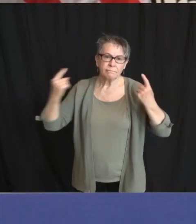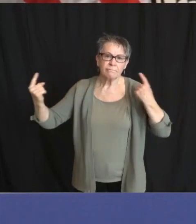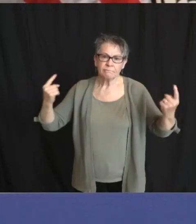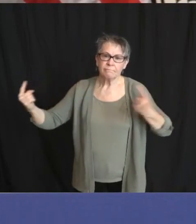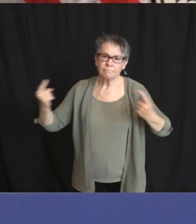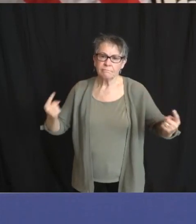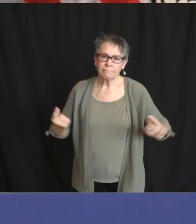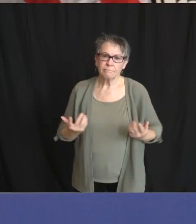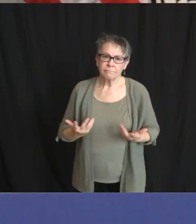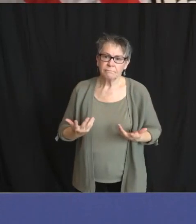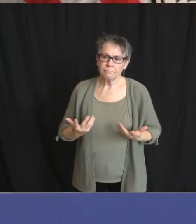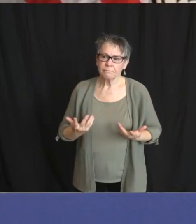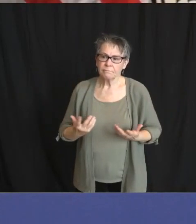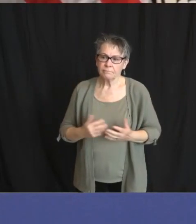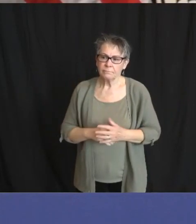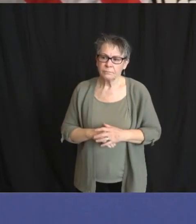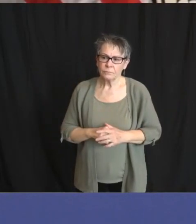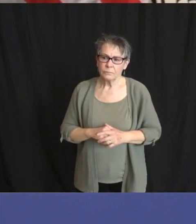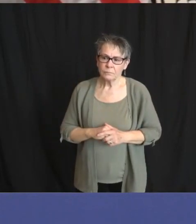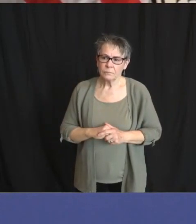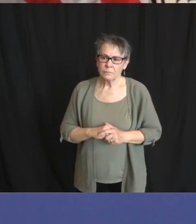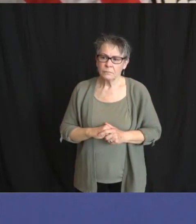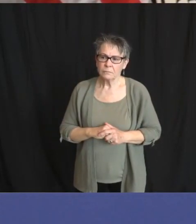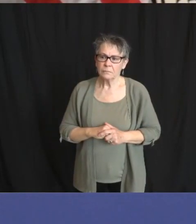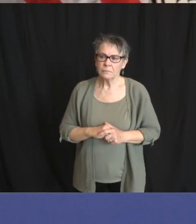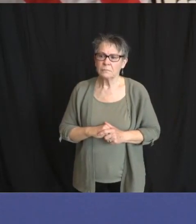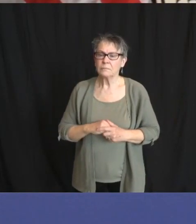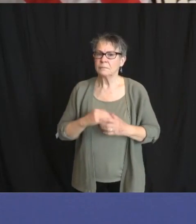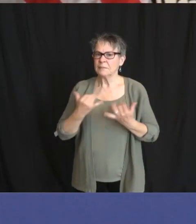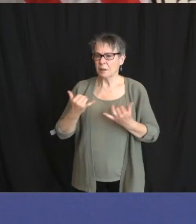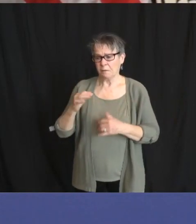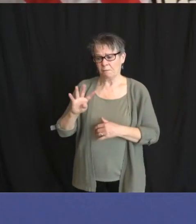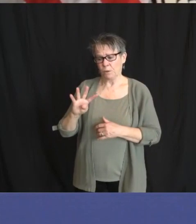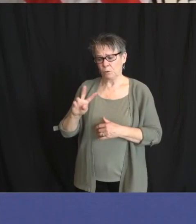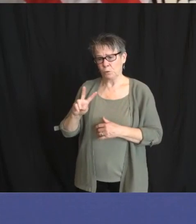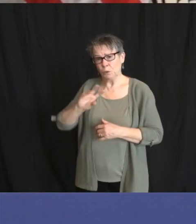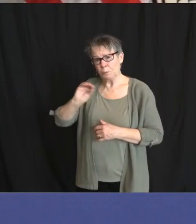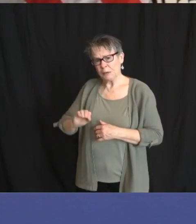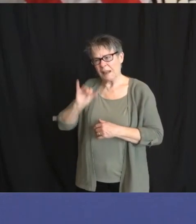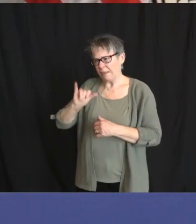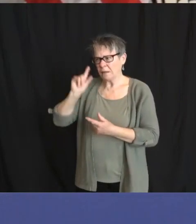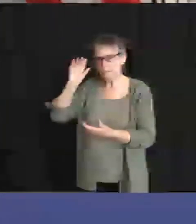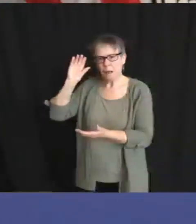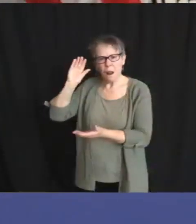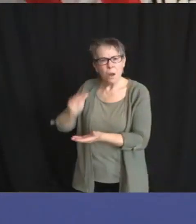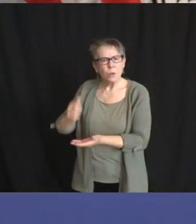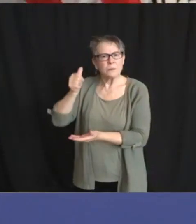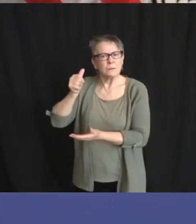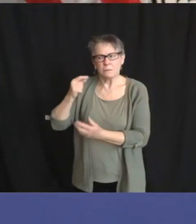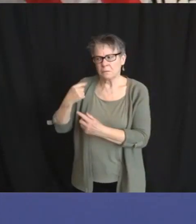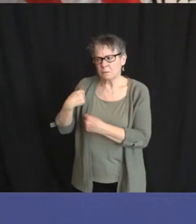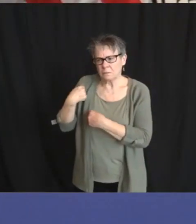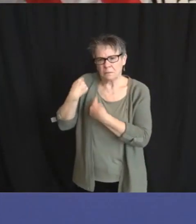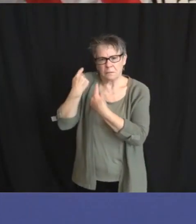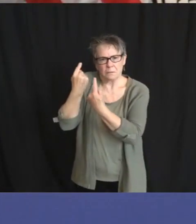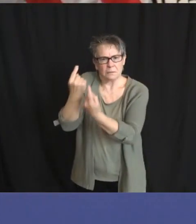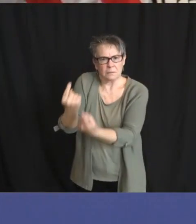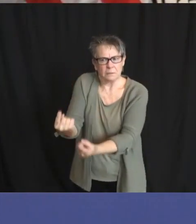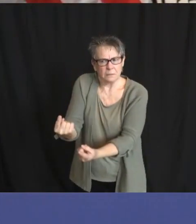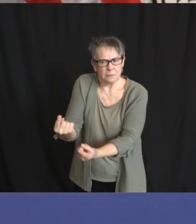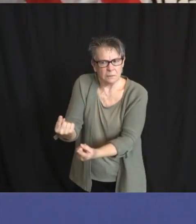while. And again, remember, we still are testing overwhelmingly, not entirely, but overwhelmingly symptomatic folks, right? Yes. As a